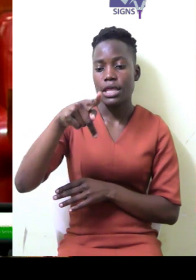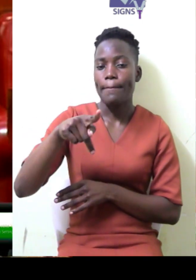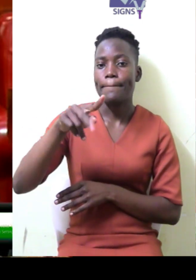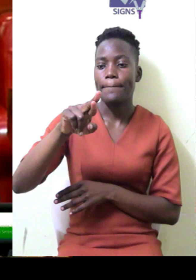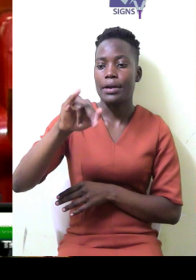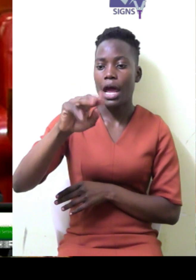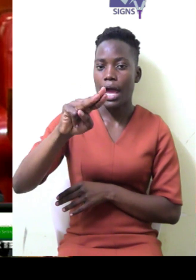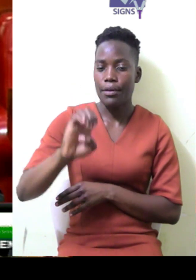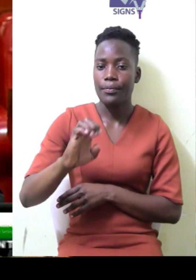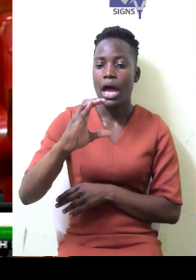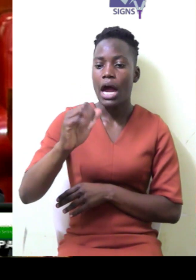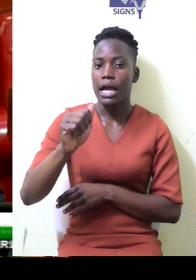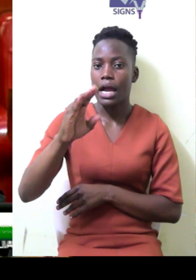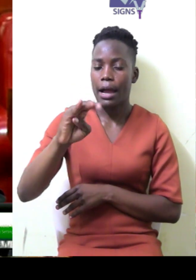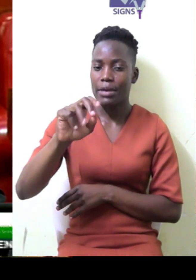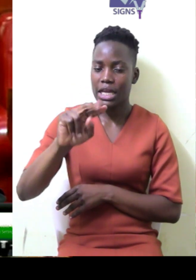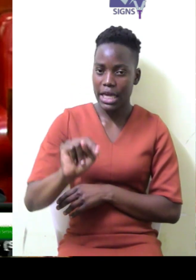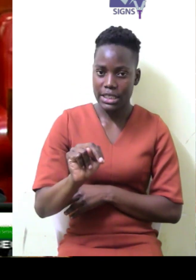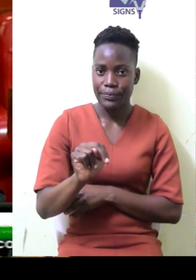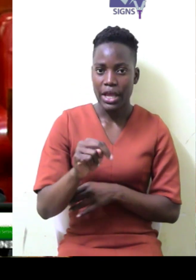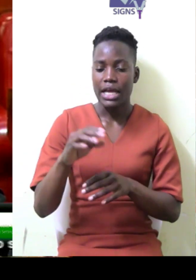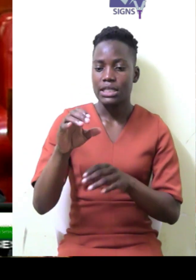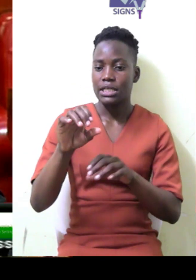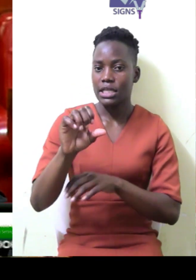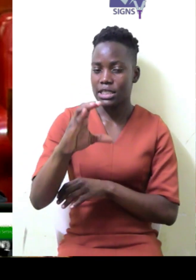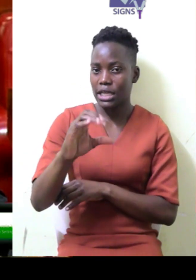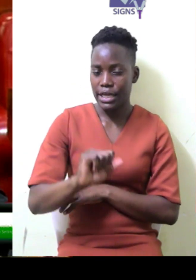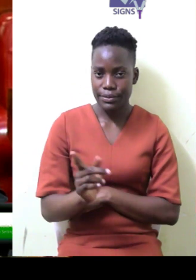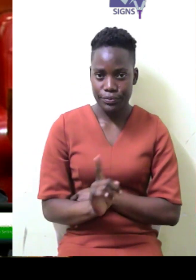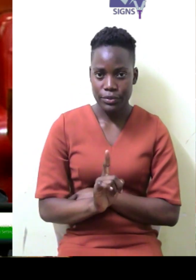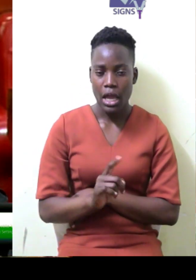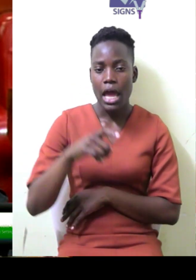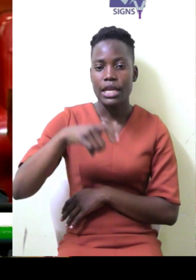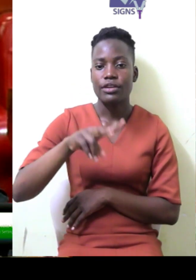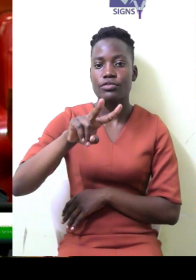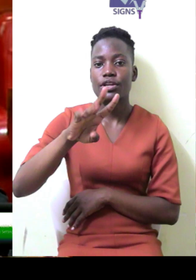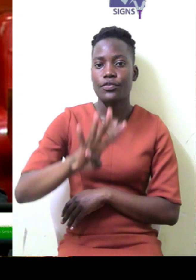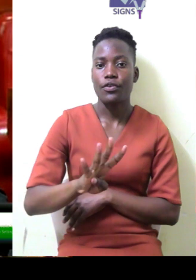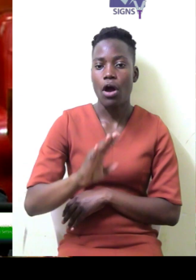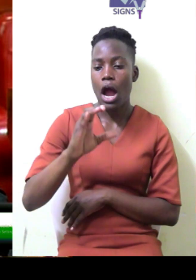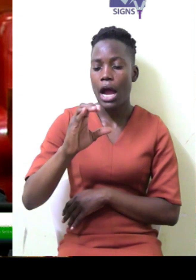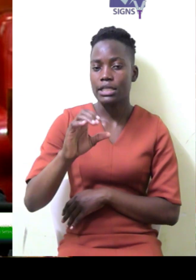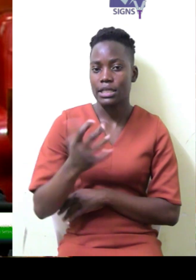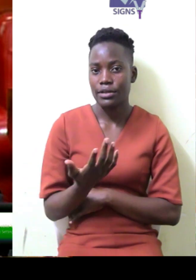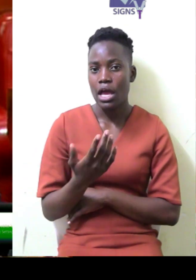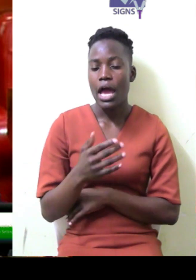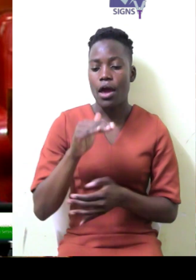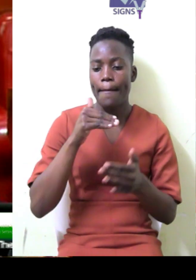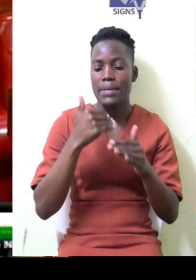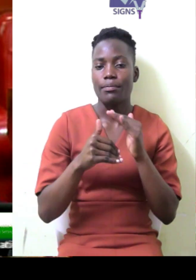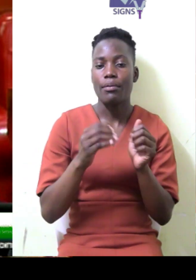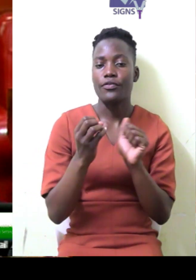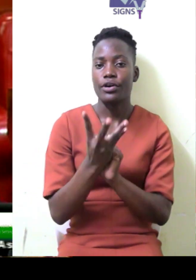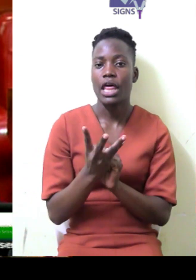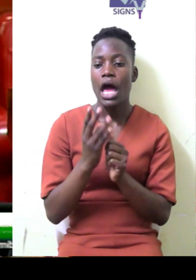Secretary. You do not need all the 24 cabinet offices. The Constitution allows you a minimum of 14. You do not need